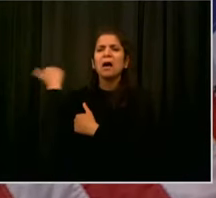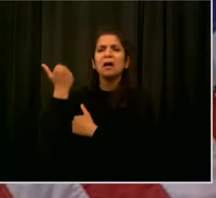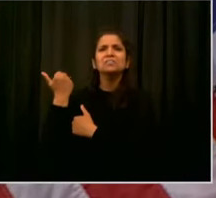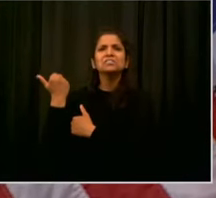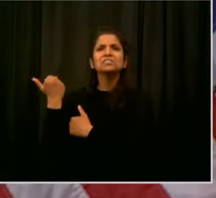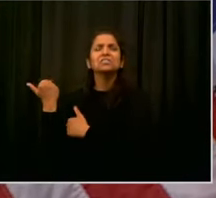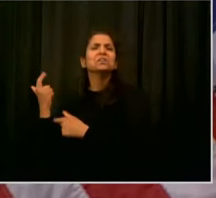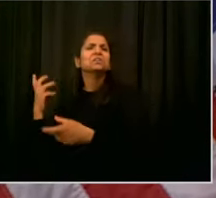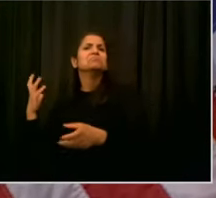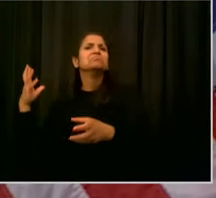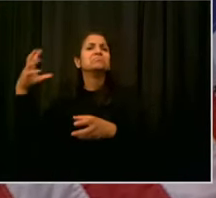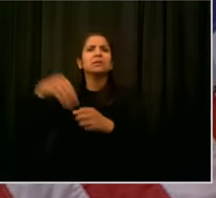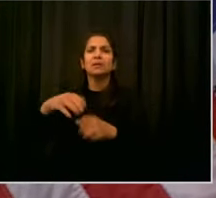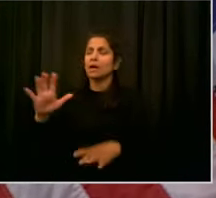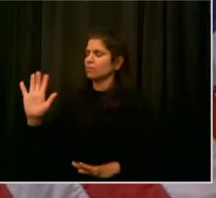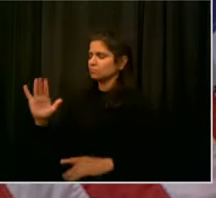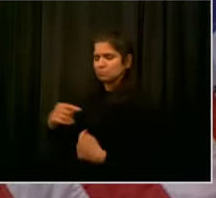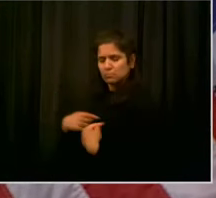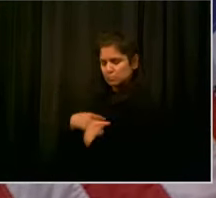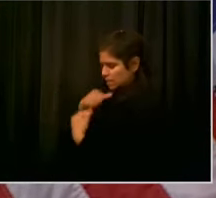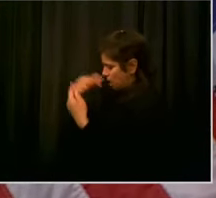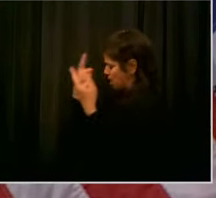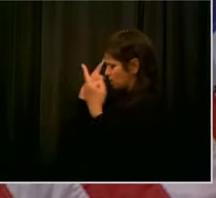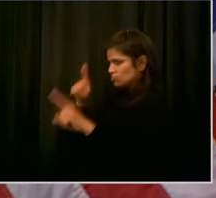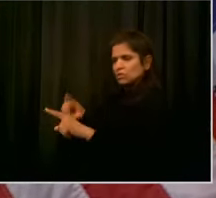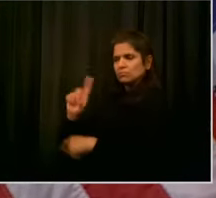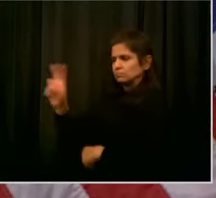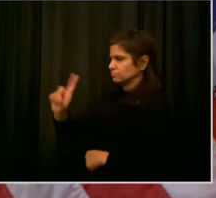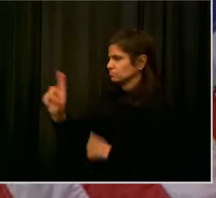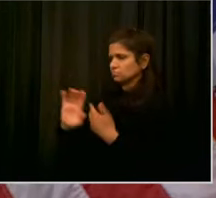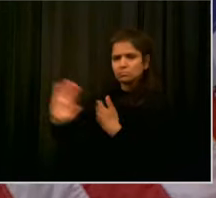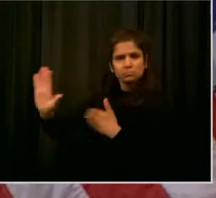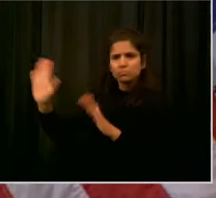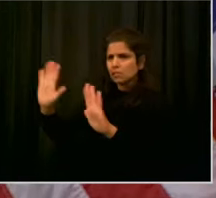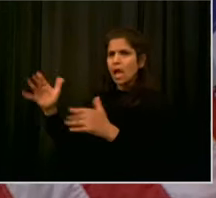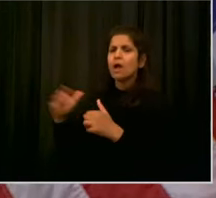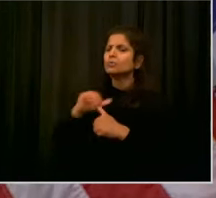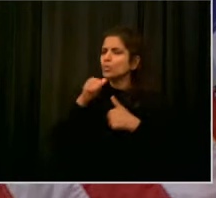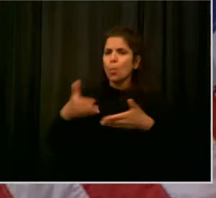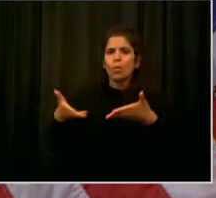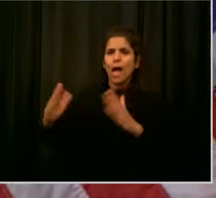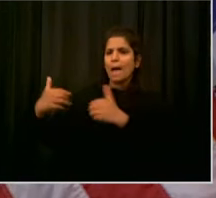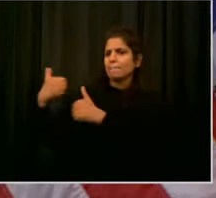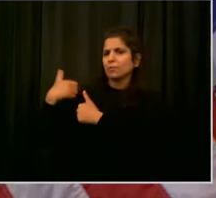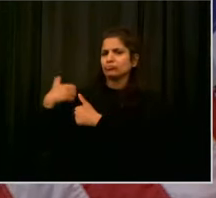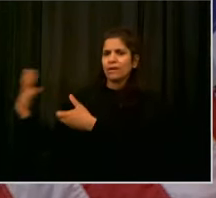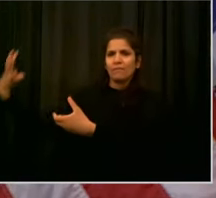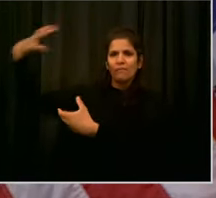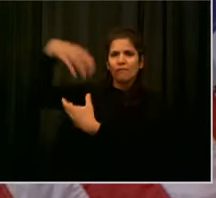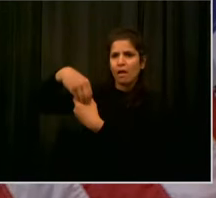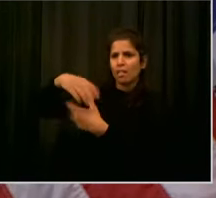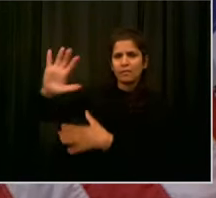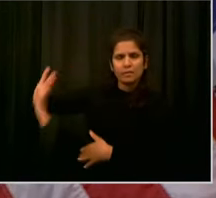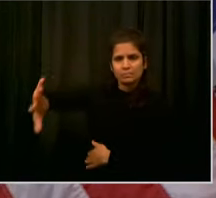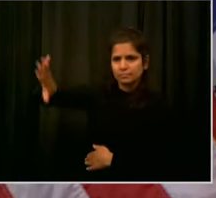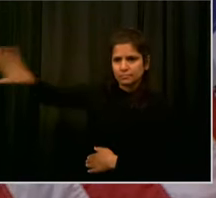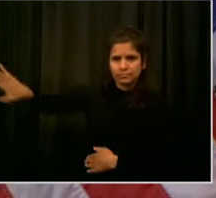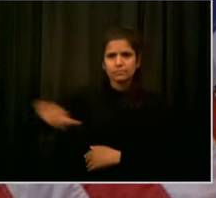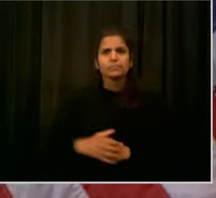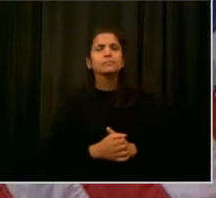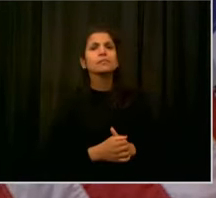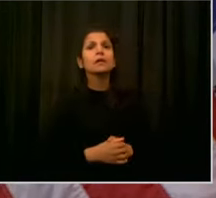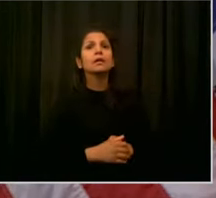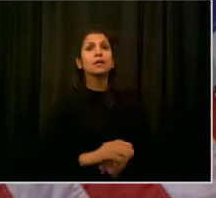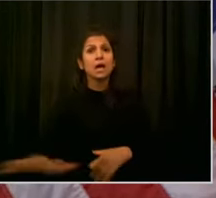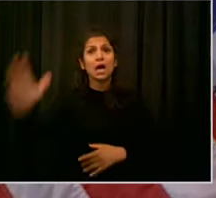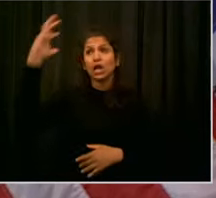The president, unfortunately, added to this from the moment he took office, created so much division in this country.